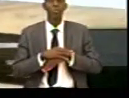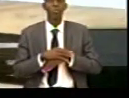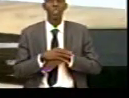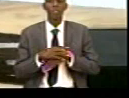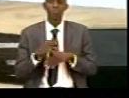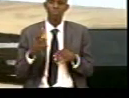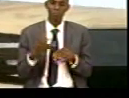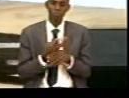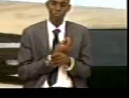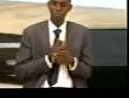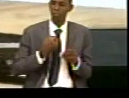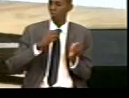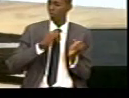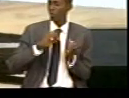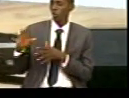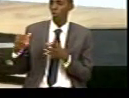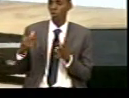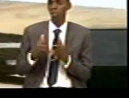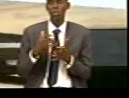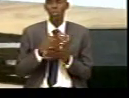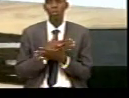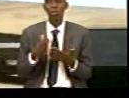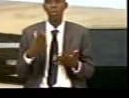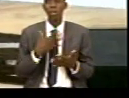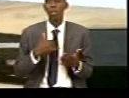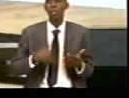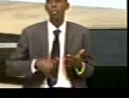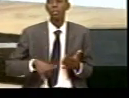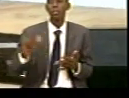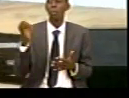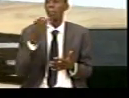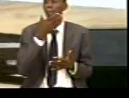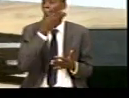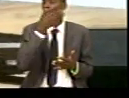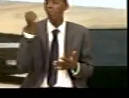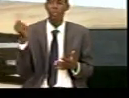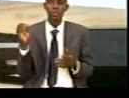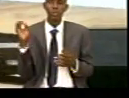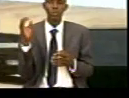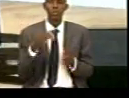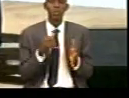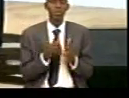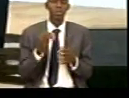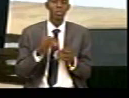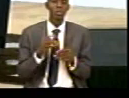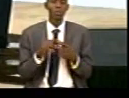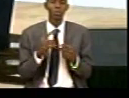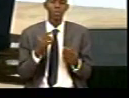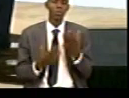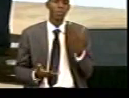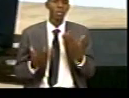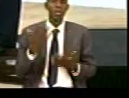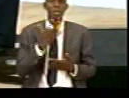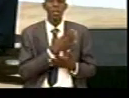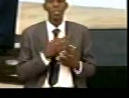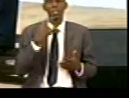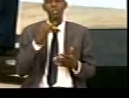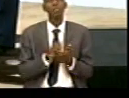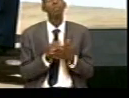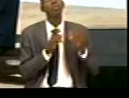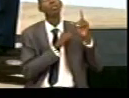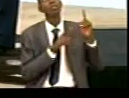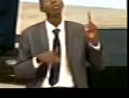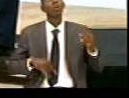Throw that in the dustbin. Better still, throw that into the fire. And then I say, Lord, I'm looking,